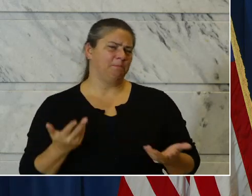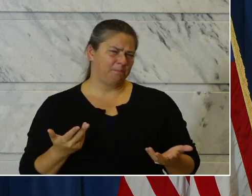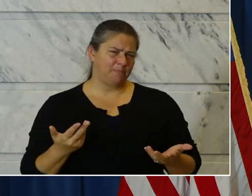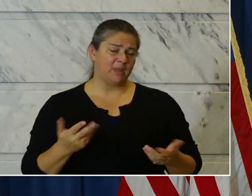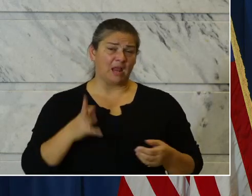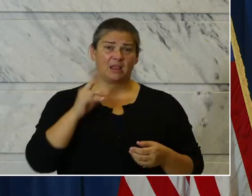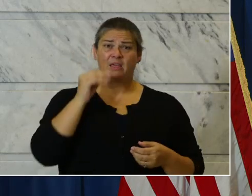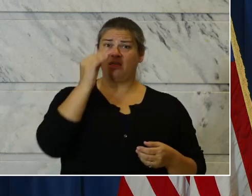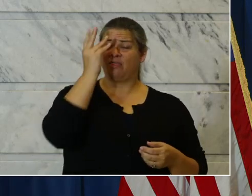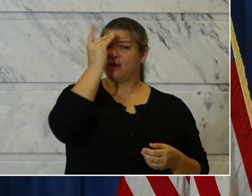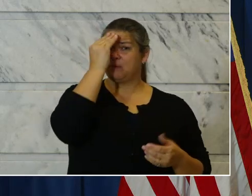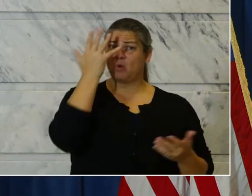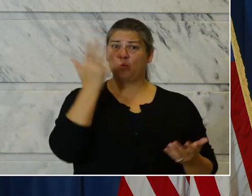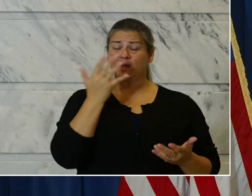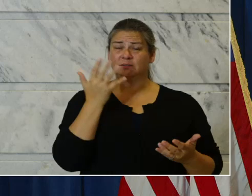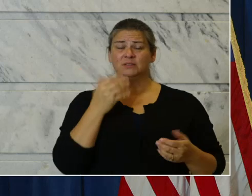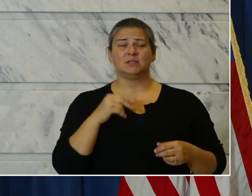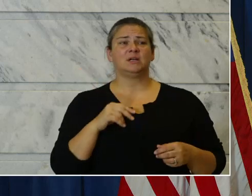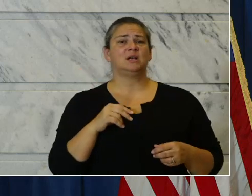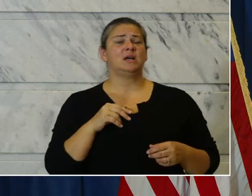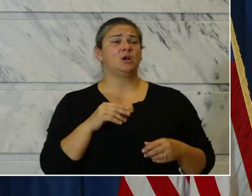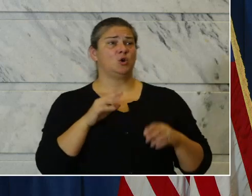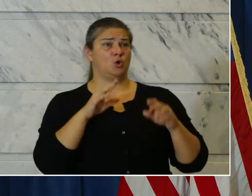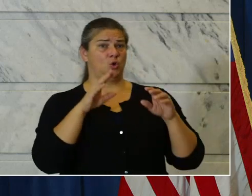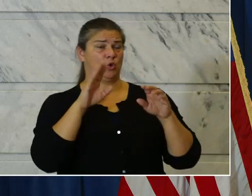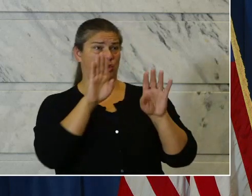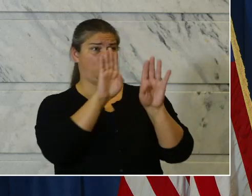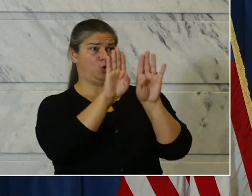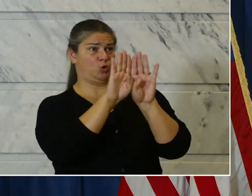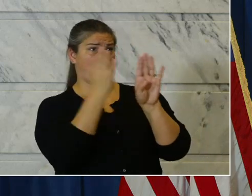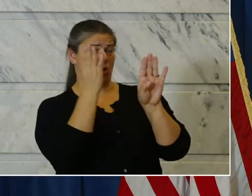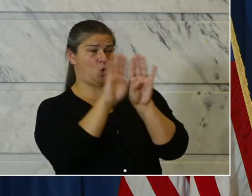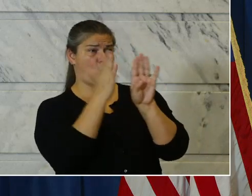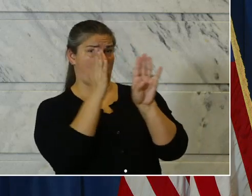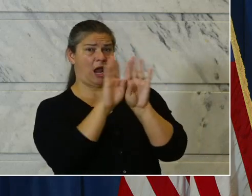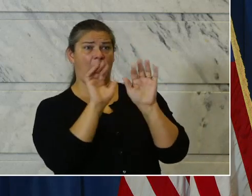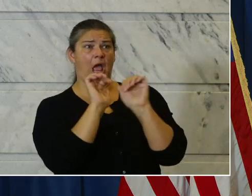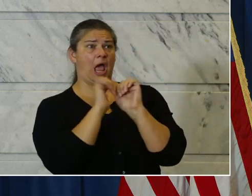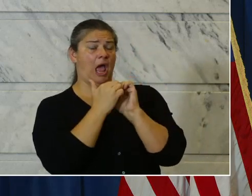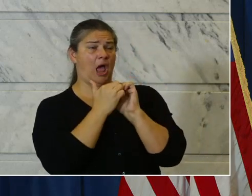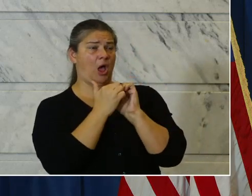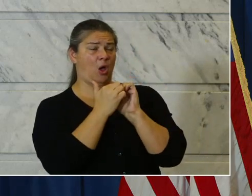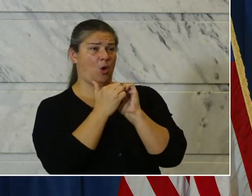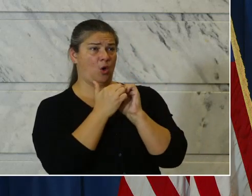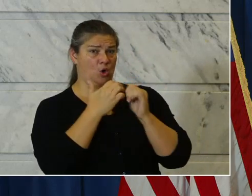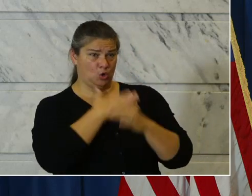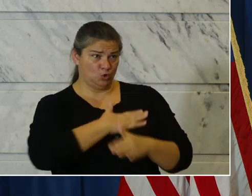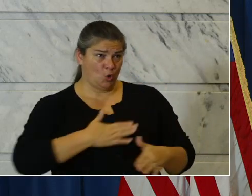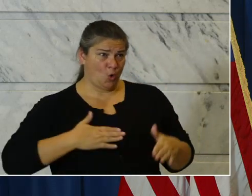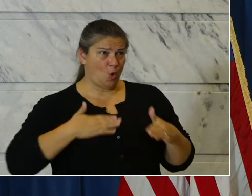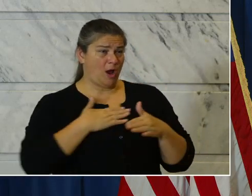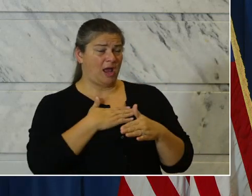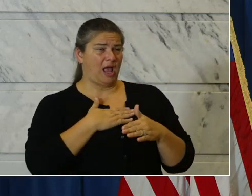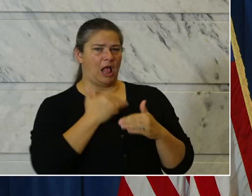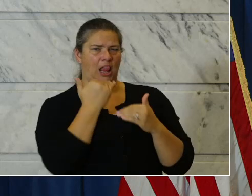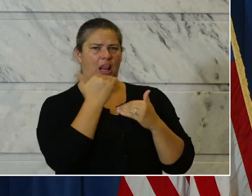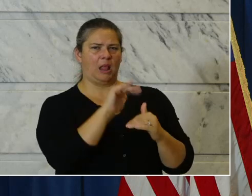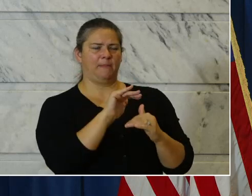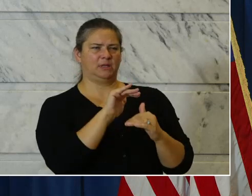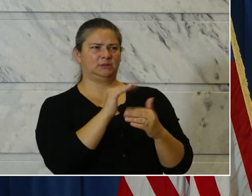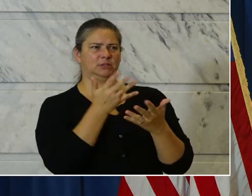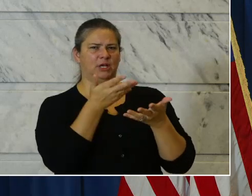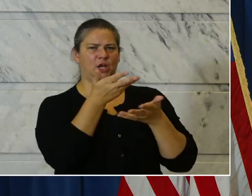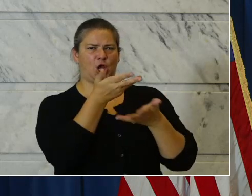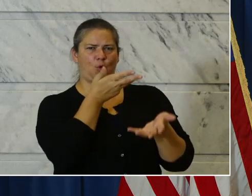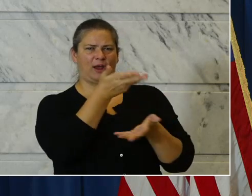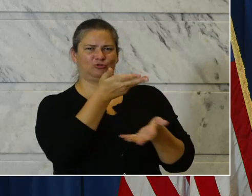normal interaction there may be at a door. We got a way that people can still enjoy it, and we can limit that down. I said,